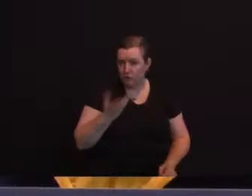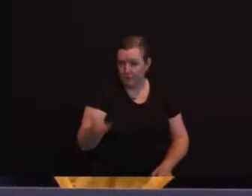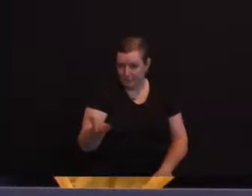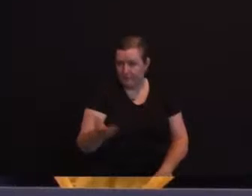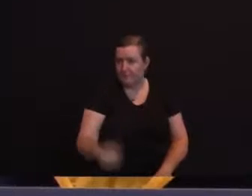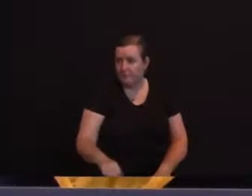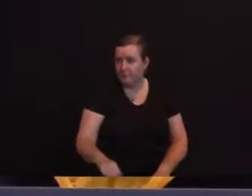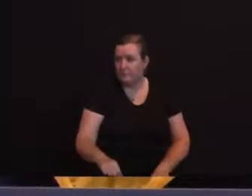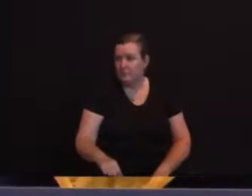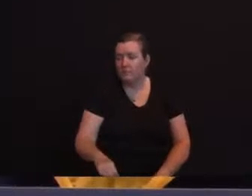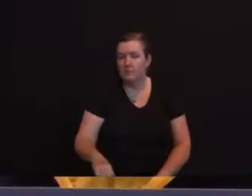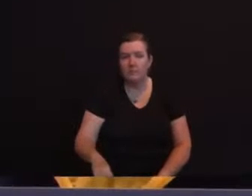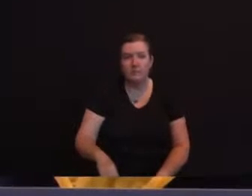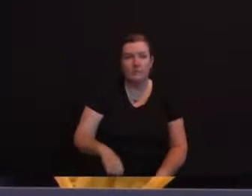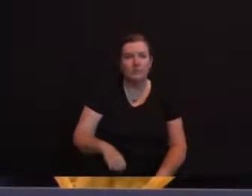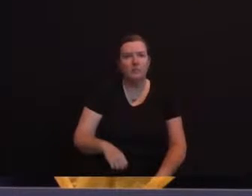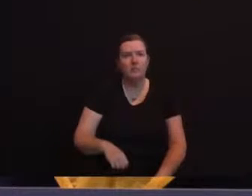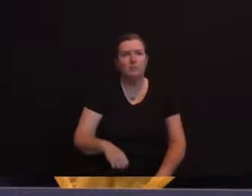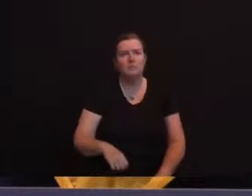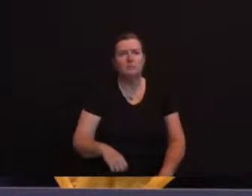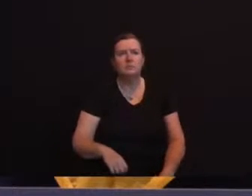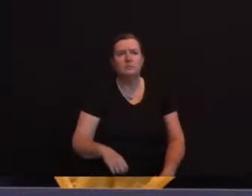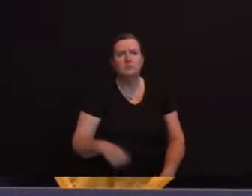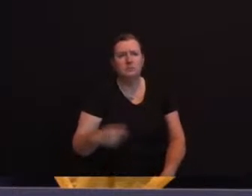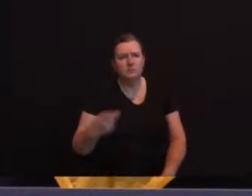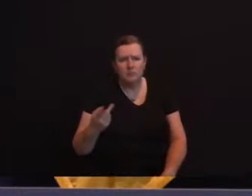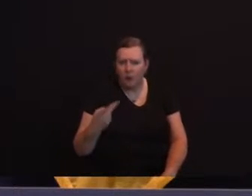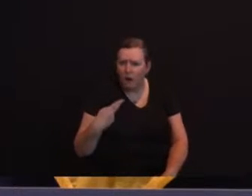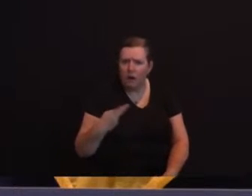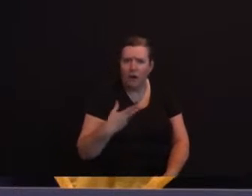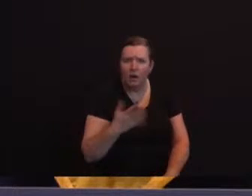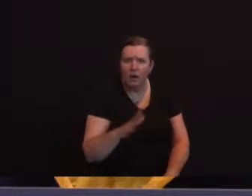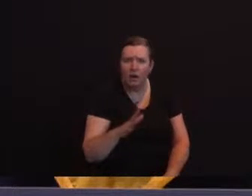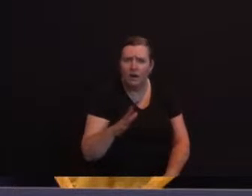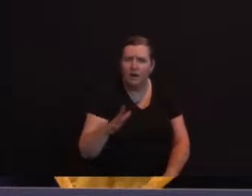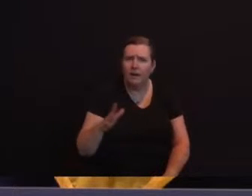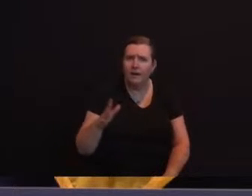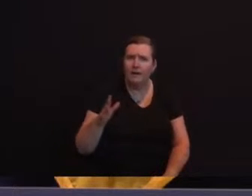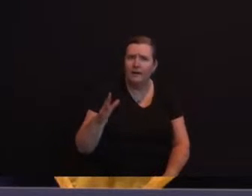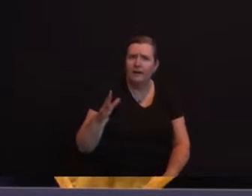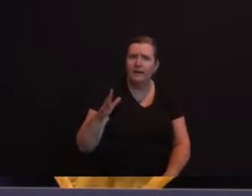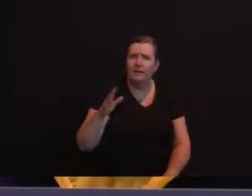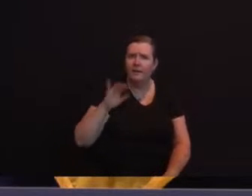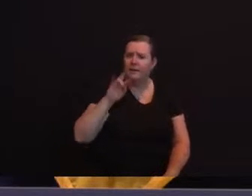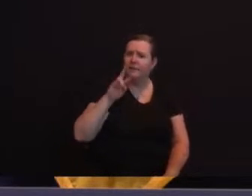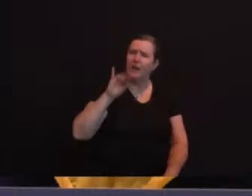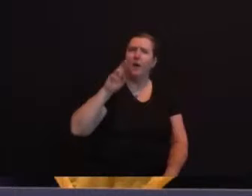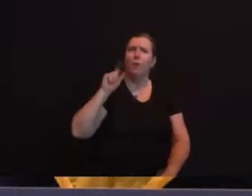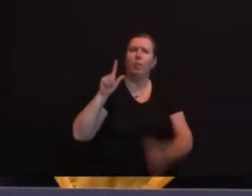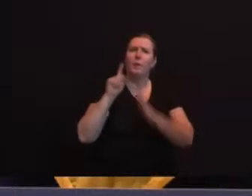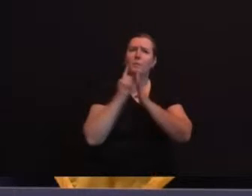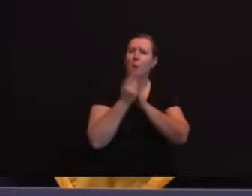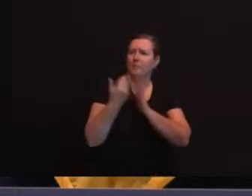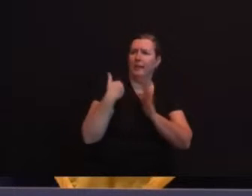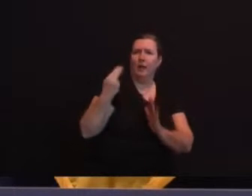modest viral moment unintentionally on Thursday. I don't mean viral as in virus, by the way, either. Oh, yes, that's